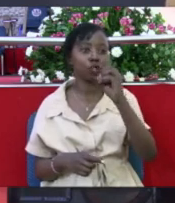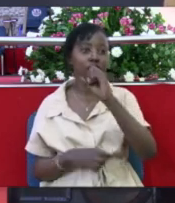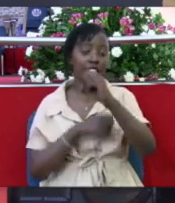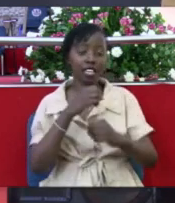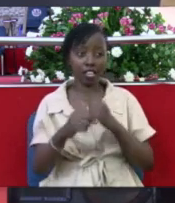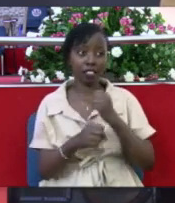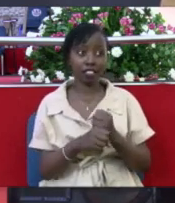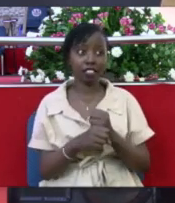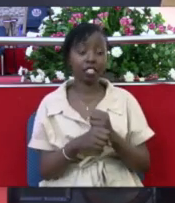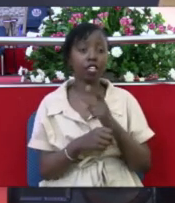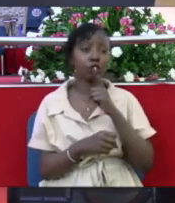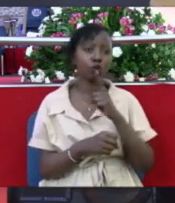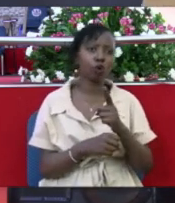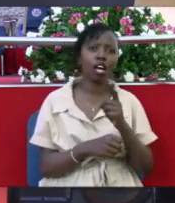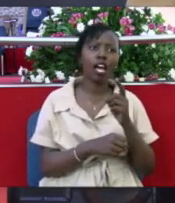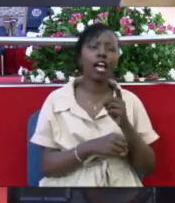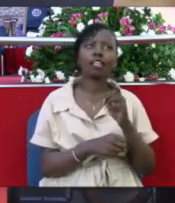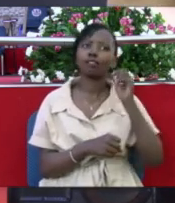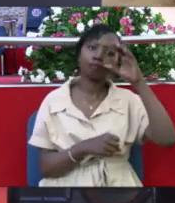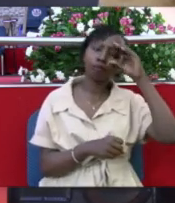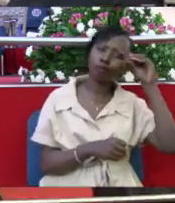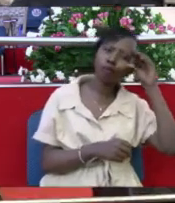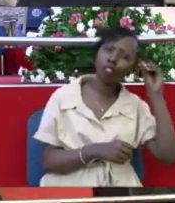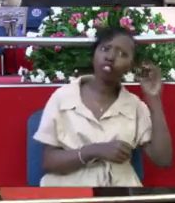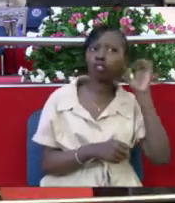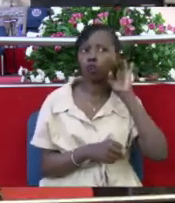And Moses disobeyed God at some point.